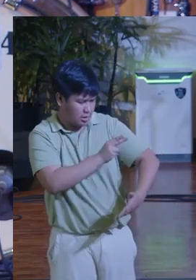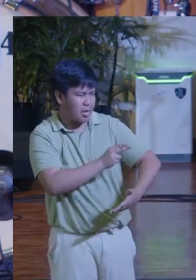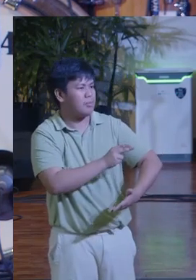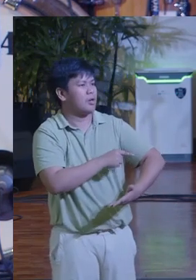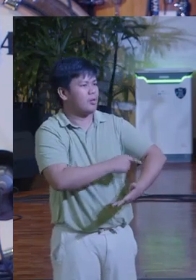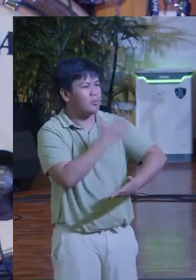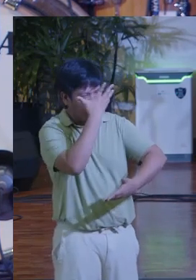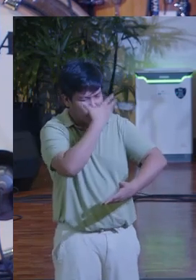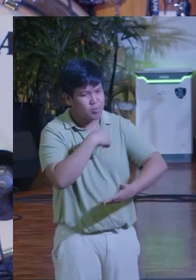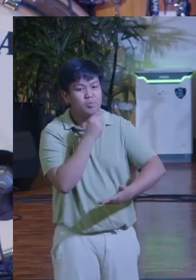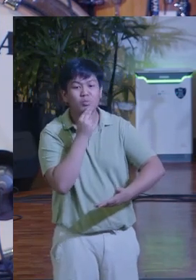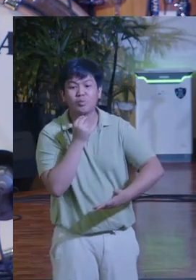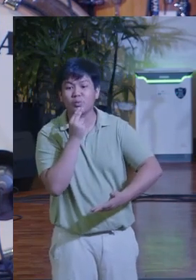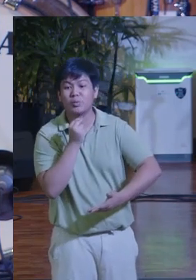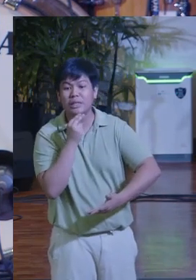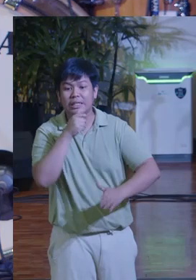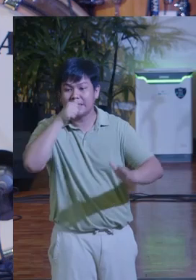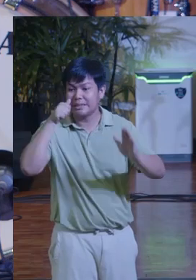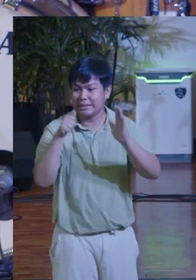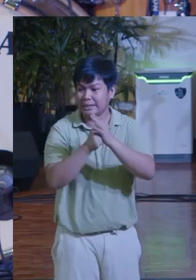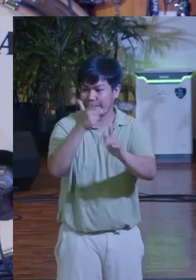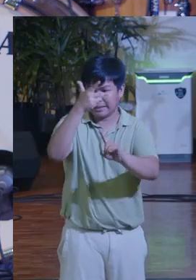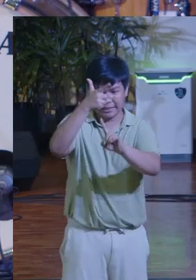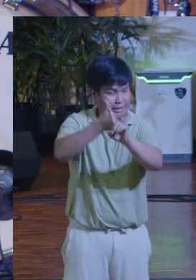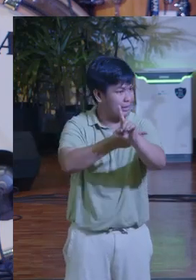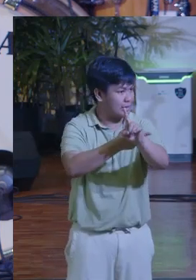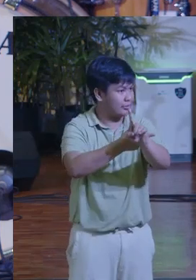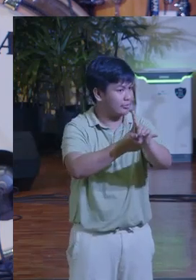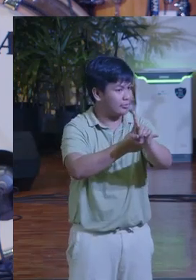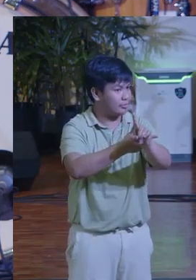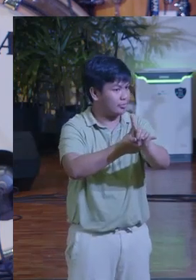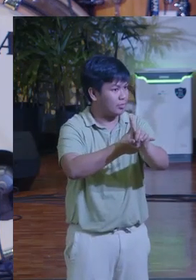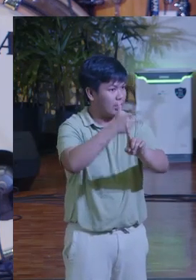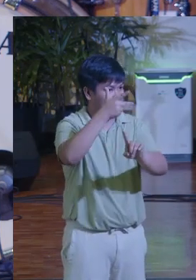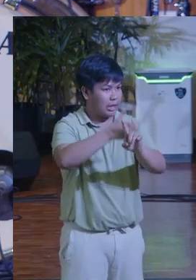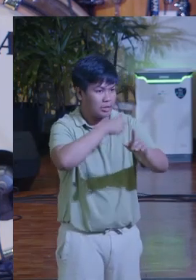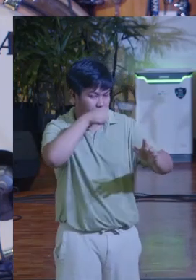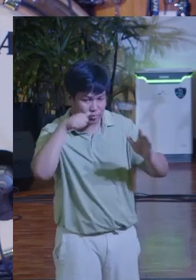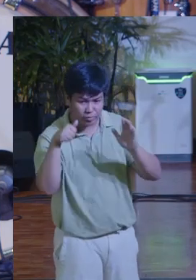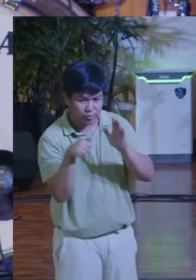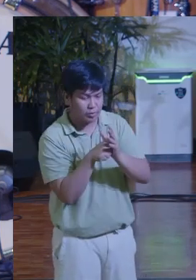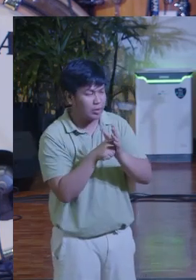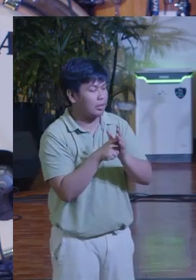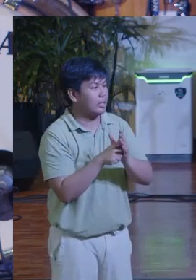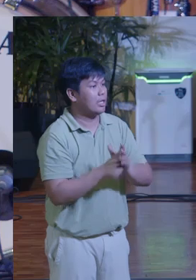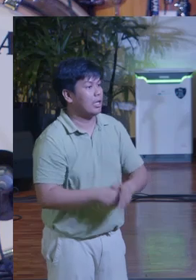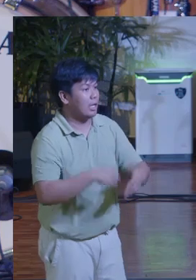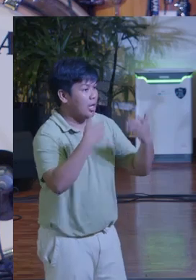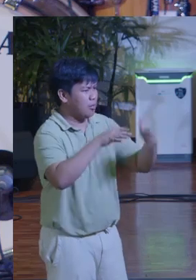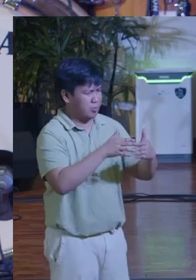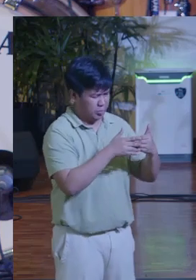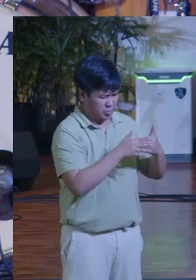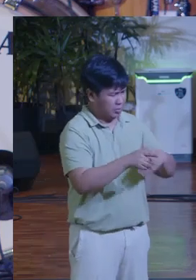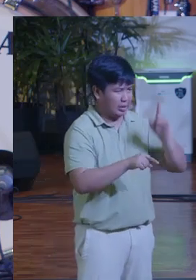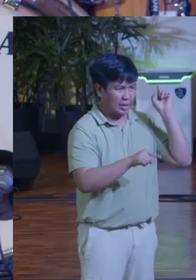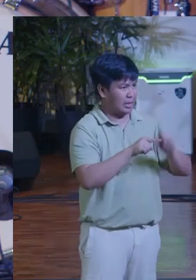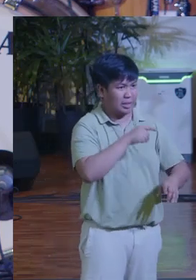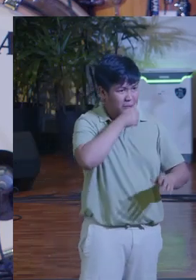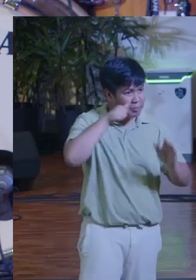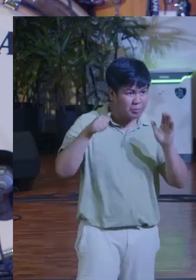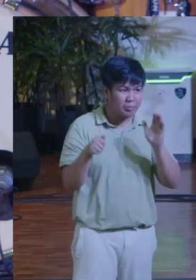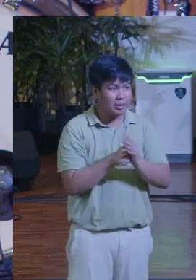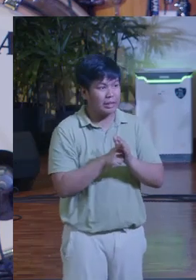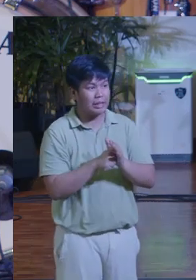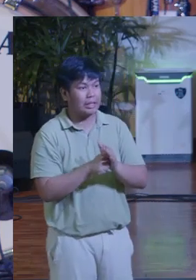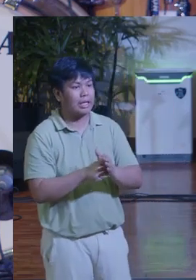him 3 months. And she could hide him no longer. When she could hide him no longer, she took for